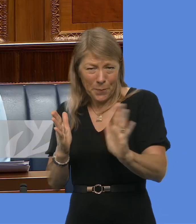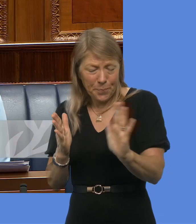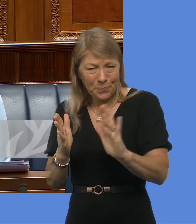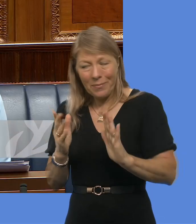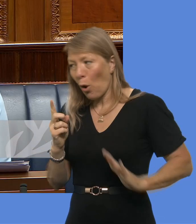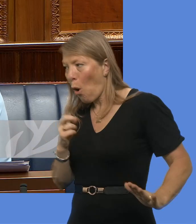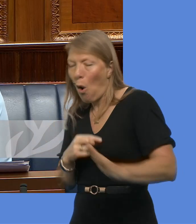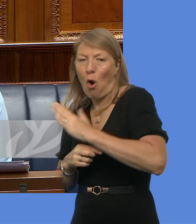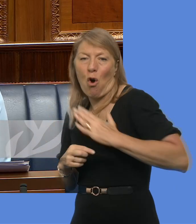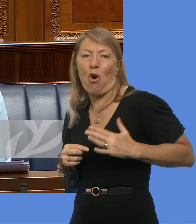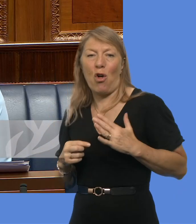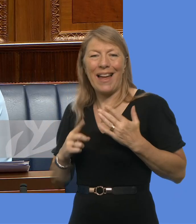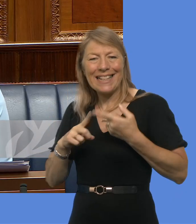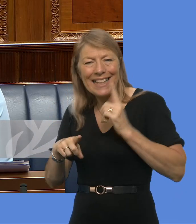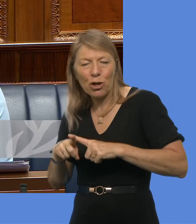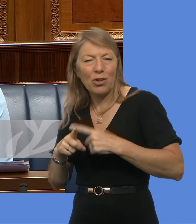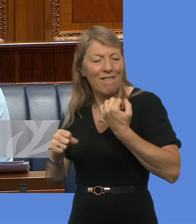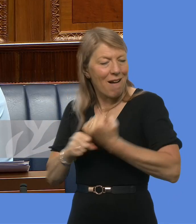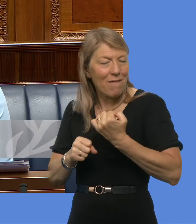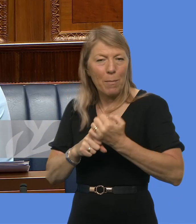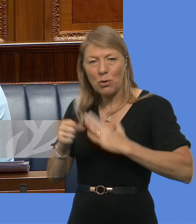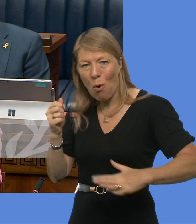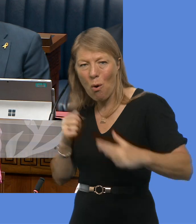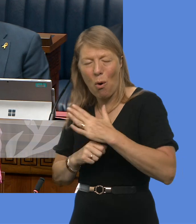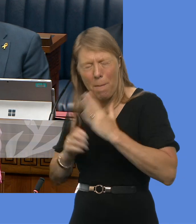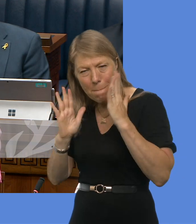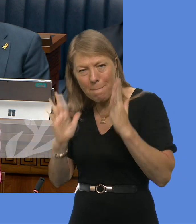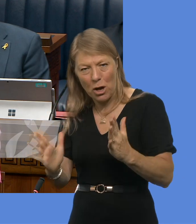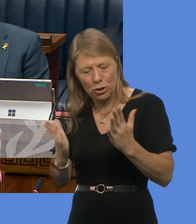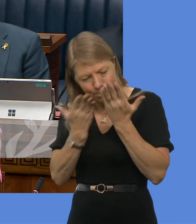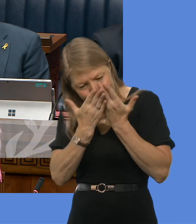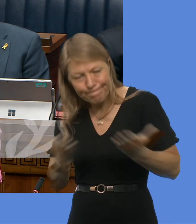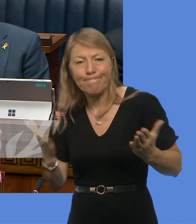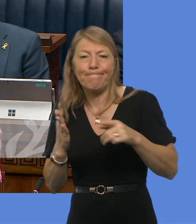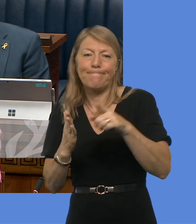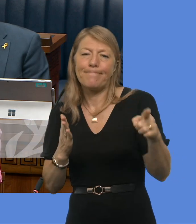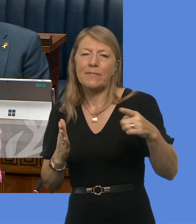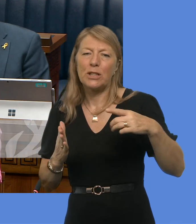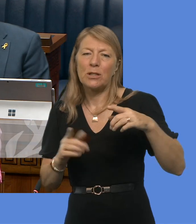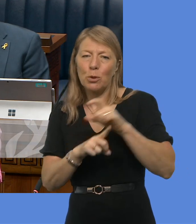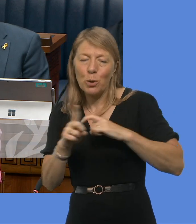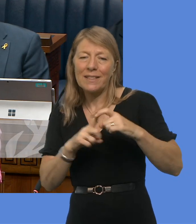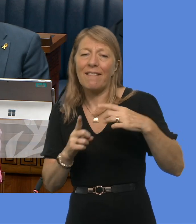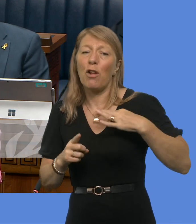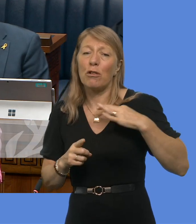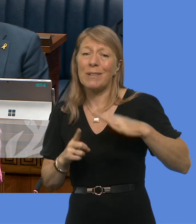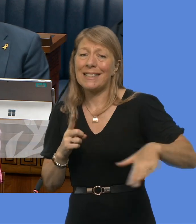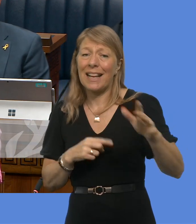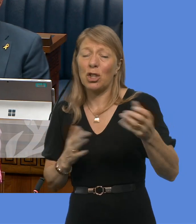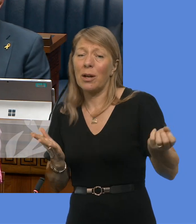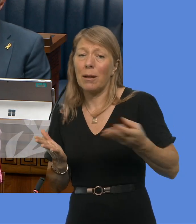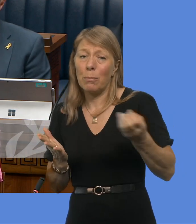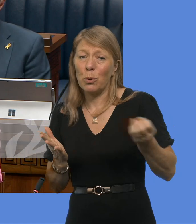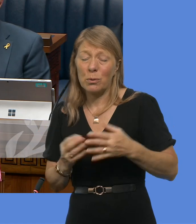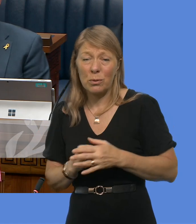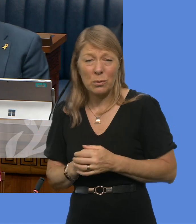the important role of our community and voluntary sector. Increasingly over the years, our community and voluntary sector actually rolls out core public